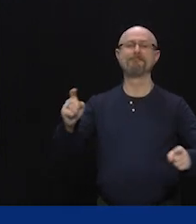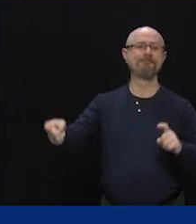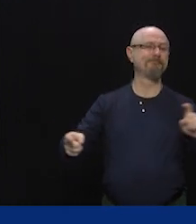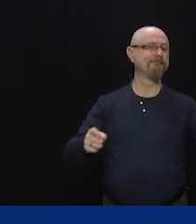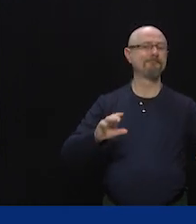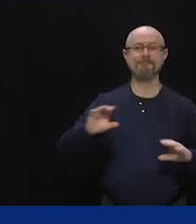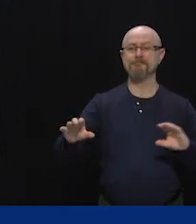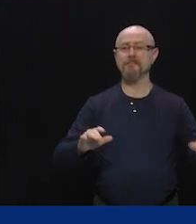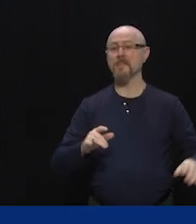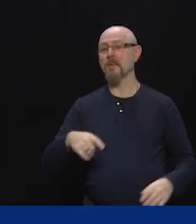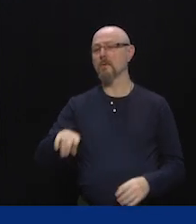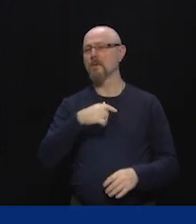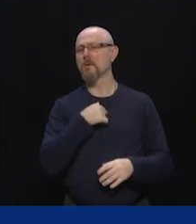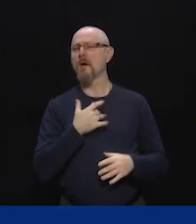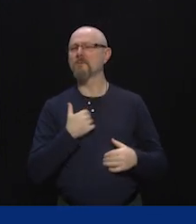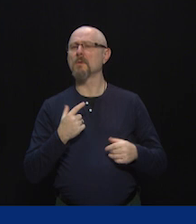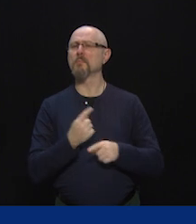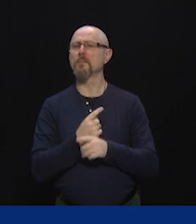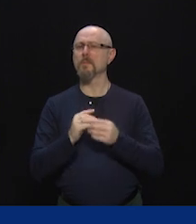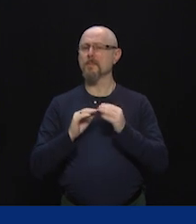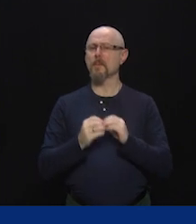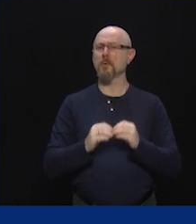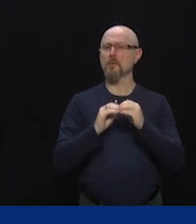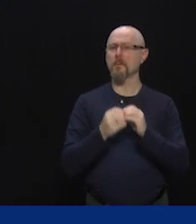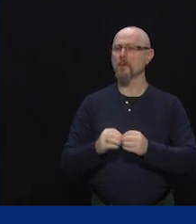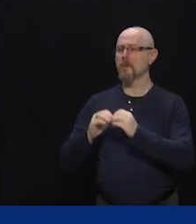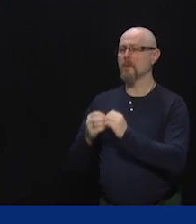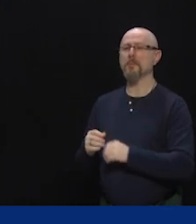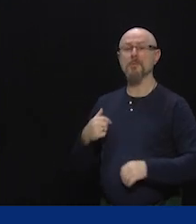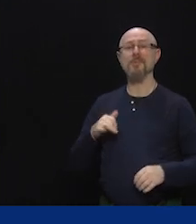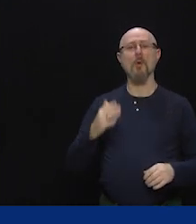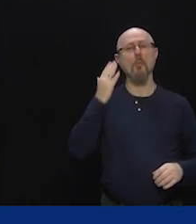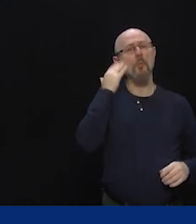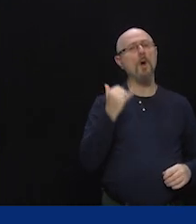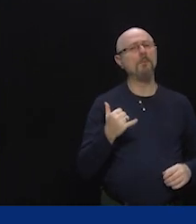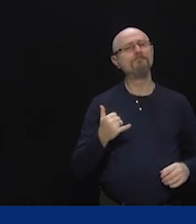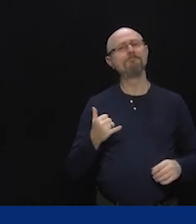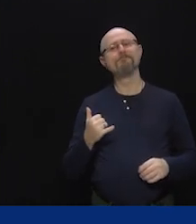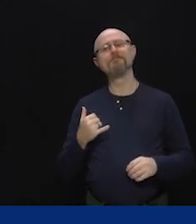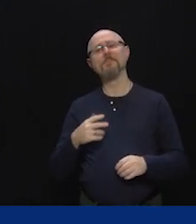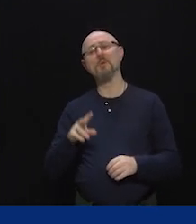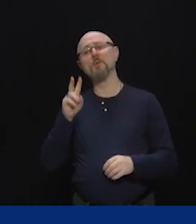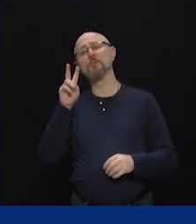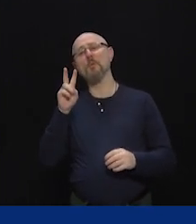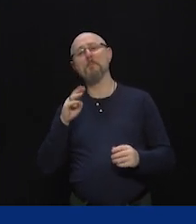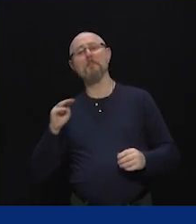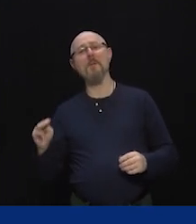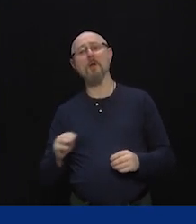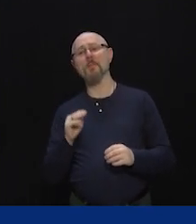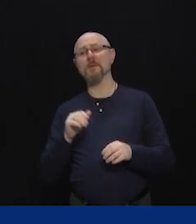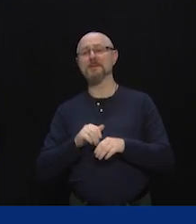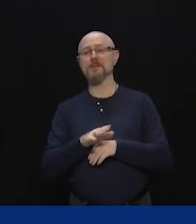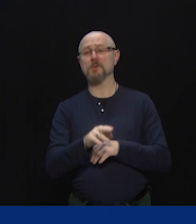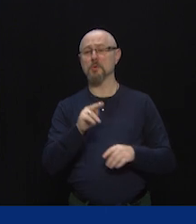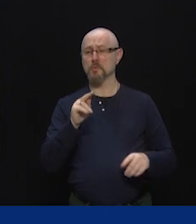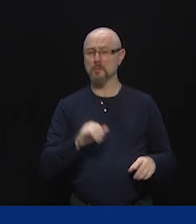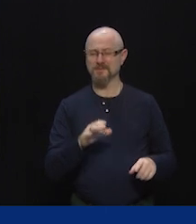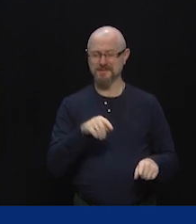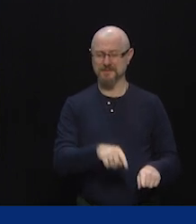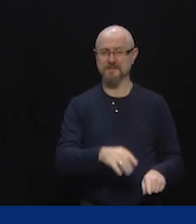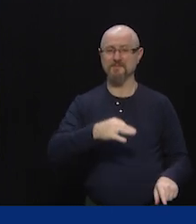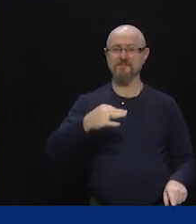number they require, and that is why we're having 2 million to New York City by Friday, and also to